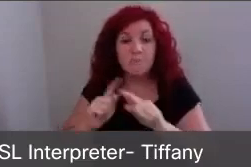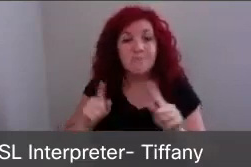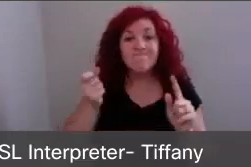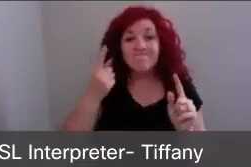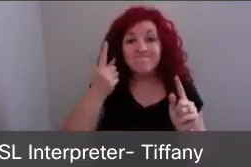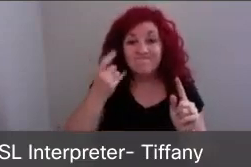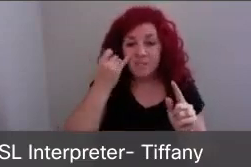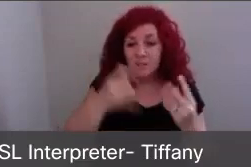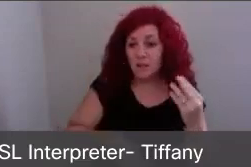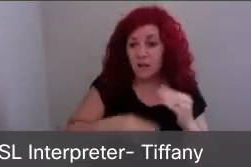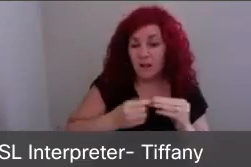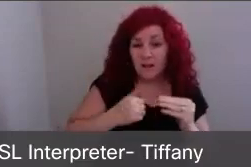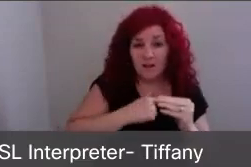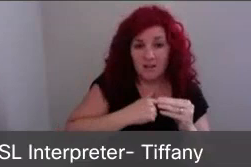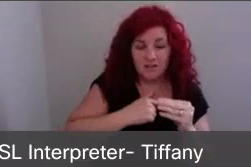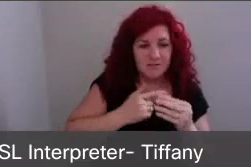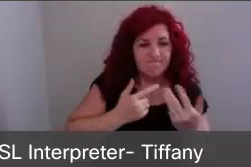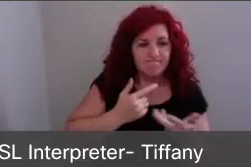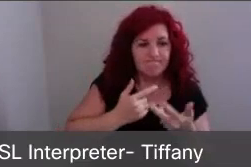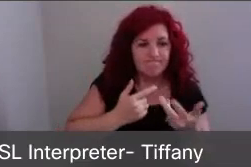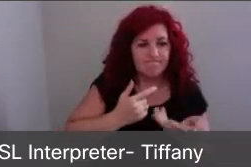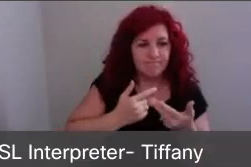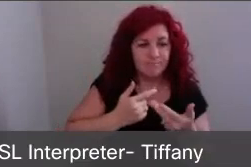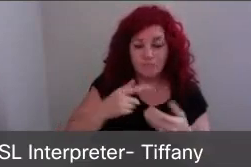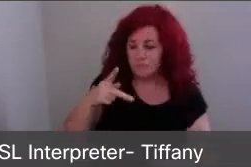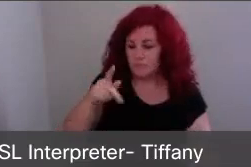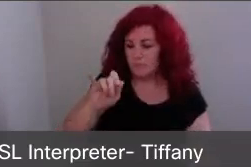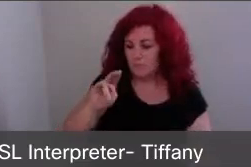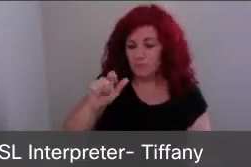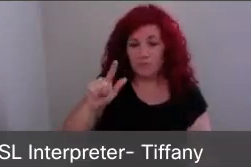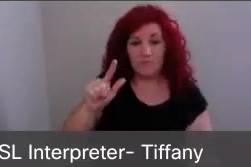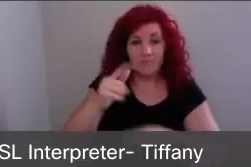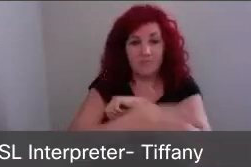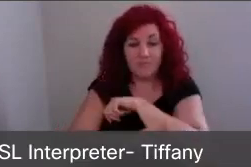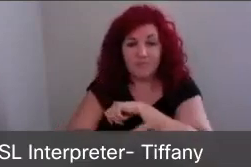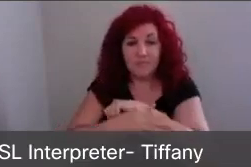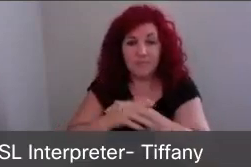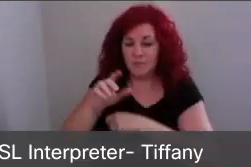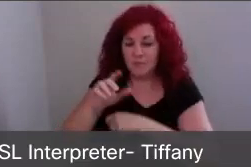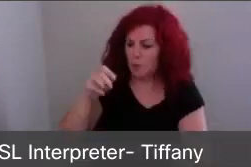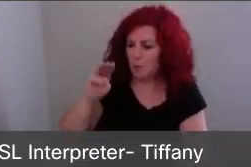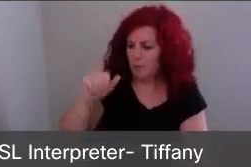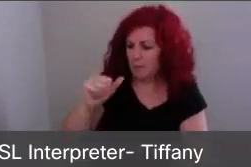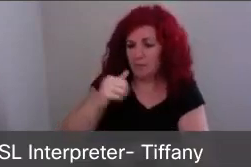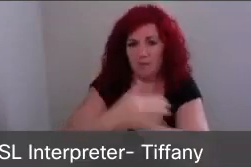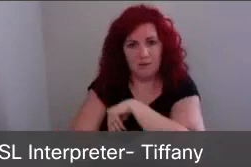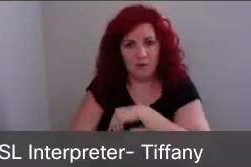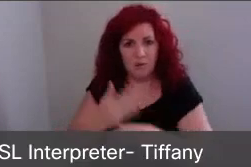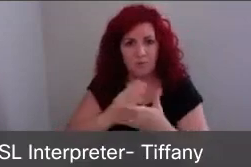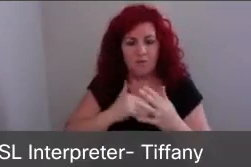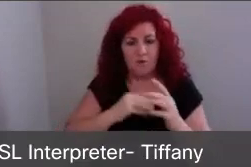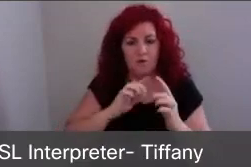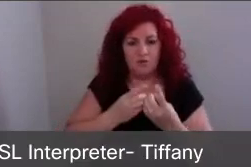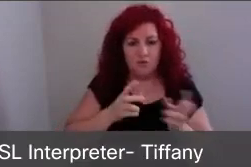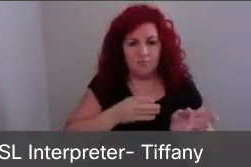be added to a Pinal County or Pima County and part of our district shifted